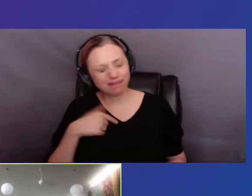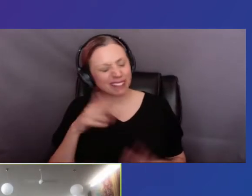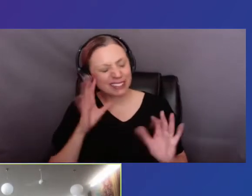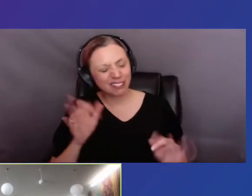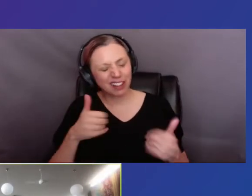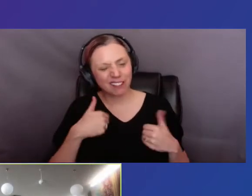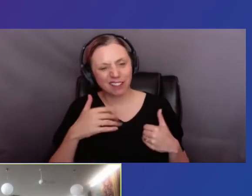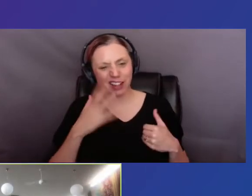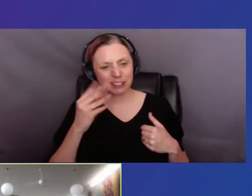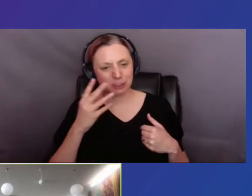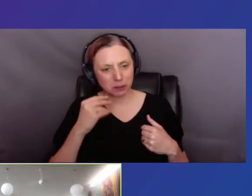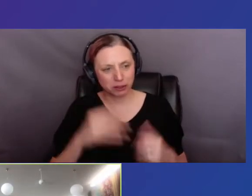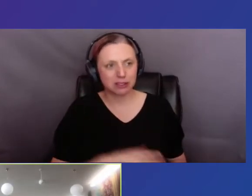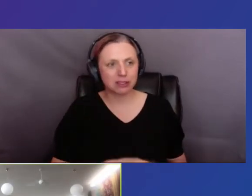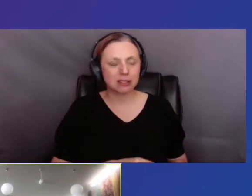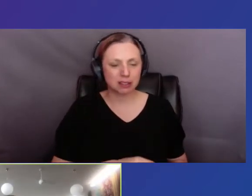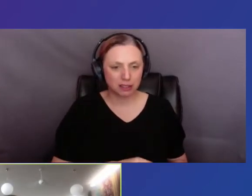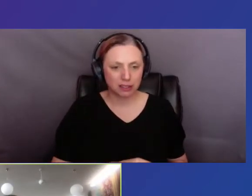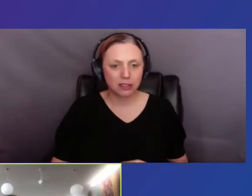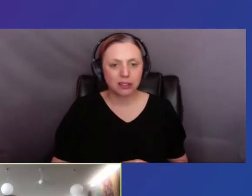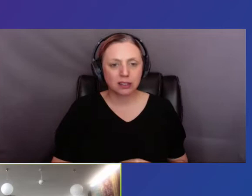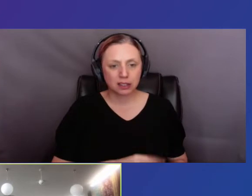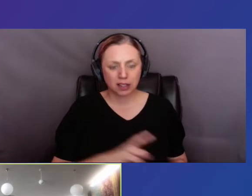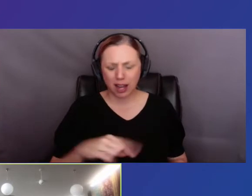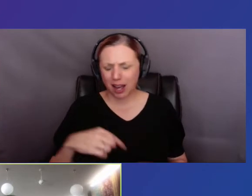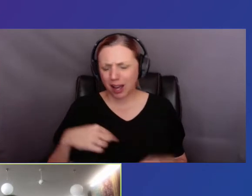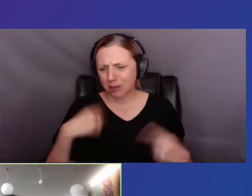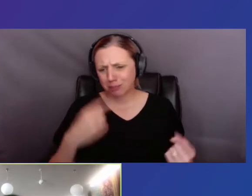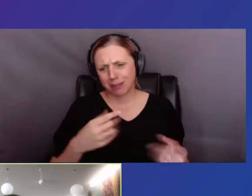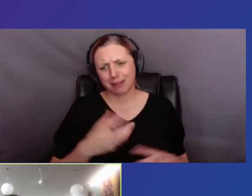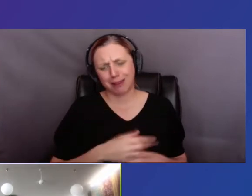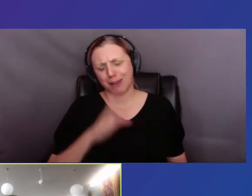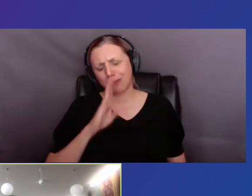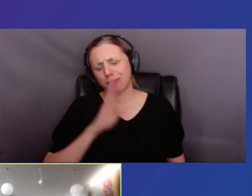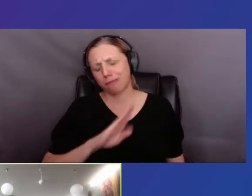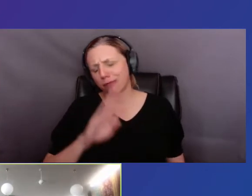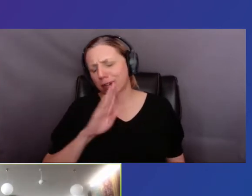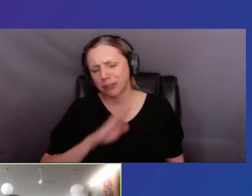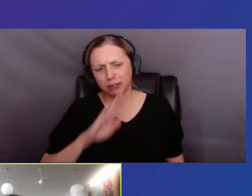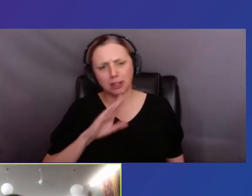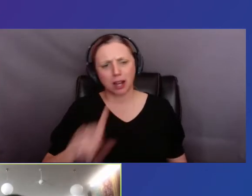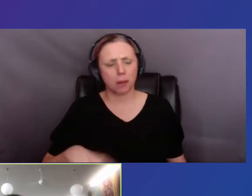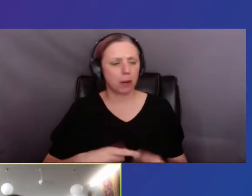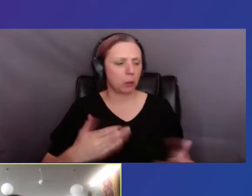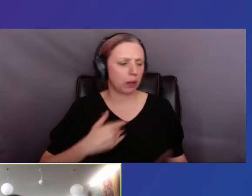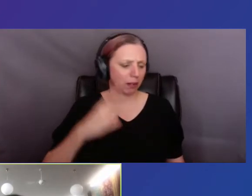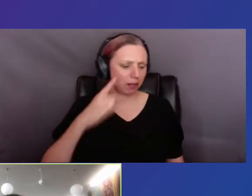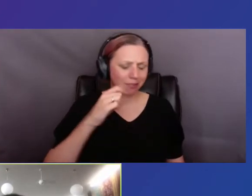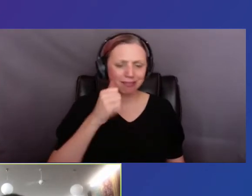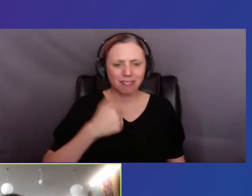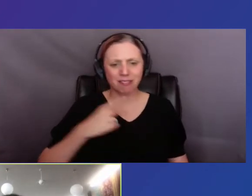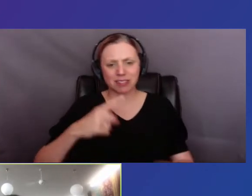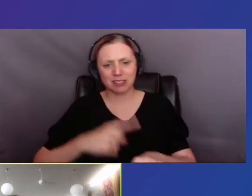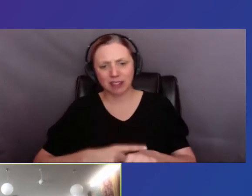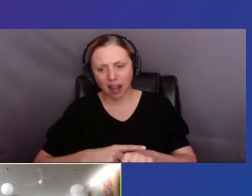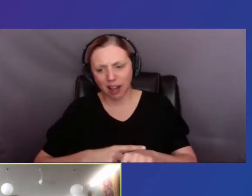feeling, getting quite frustrated at what I thought was, I didn't have that kind of time